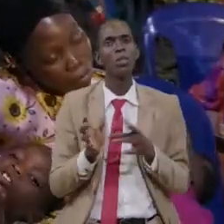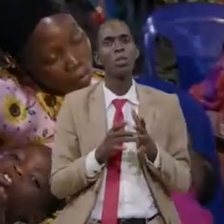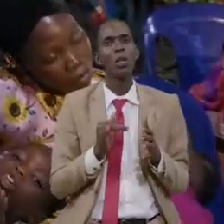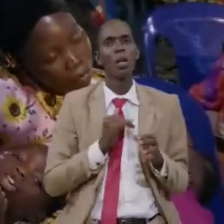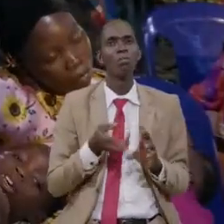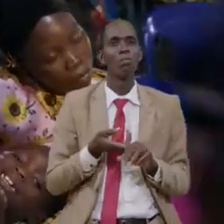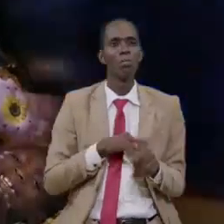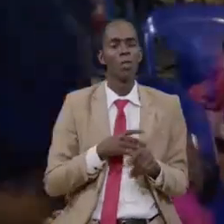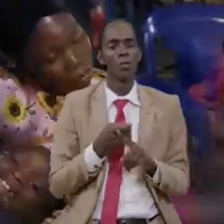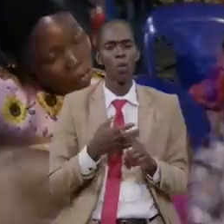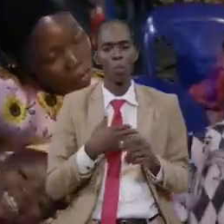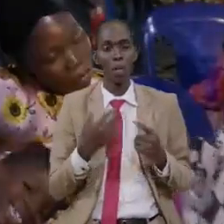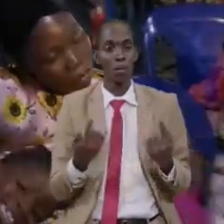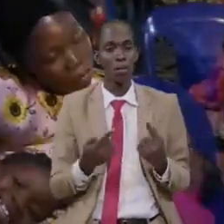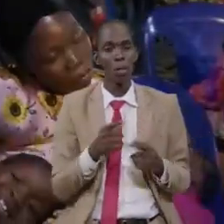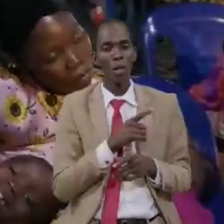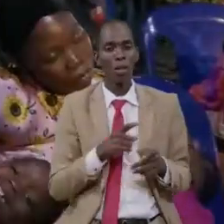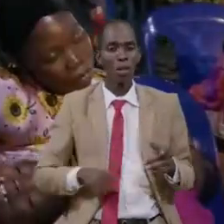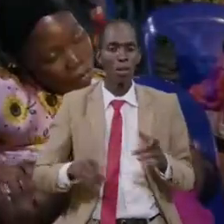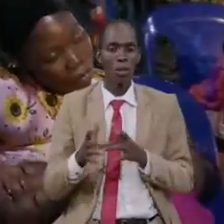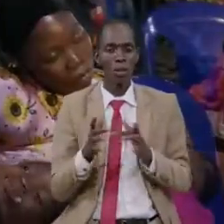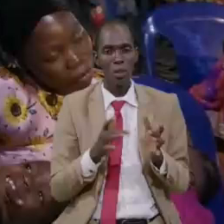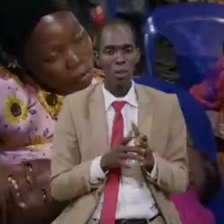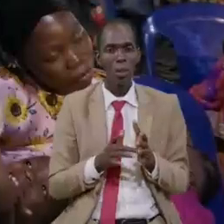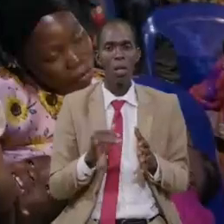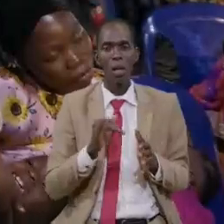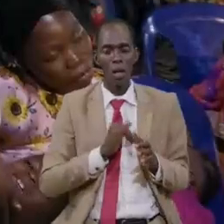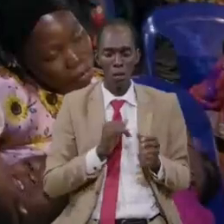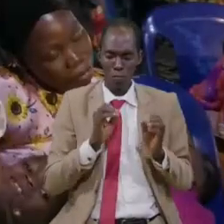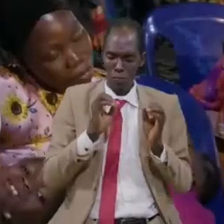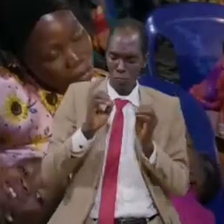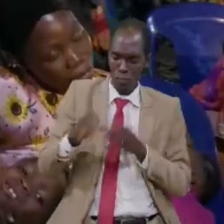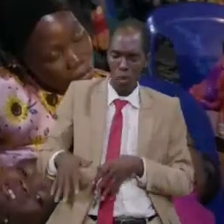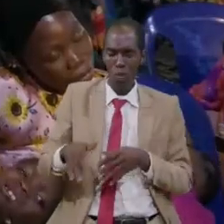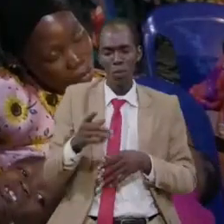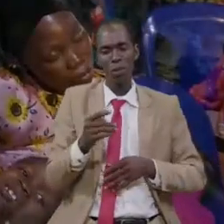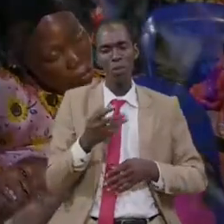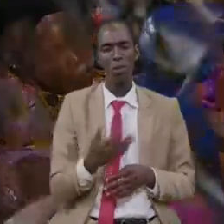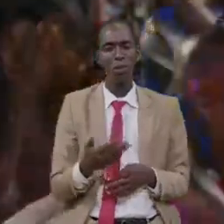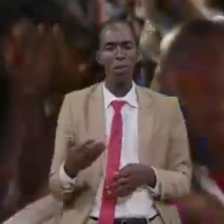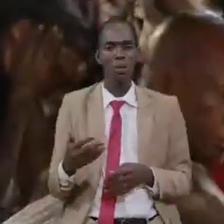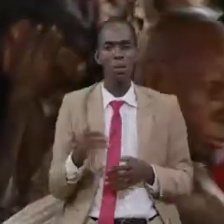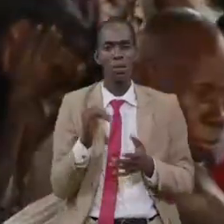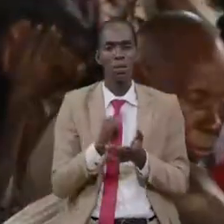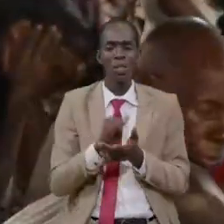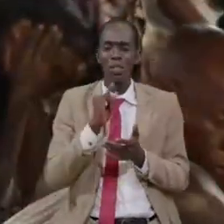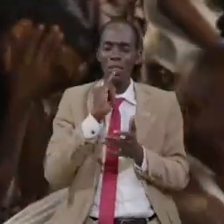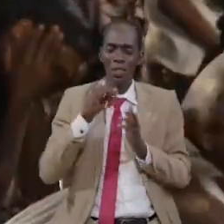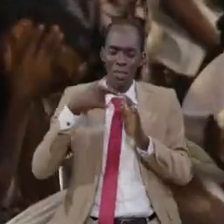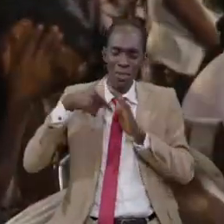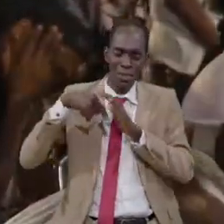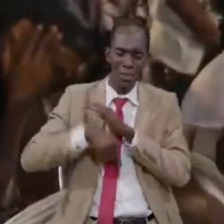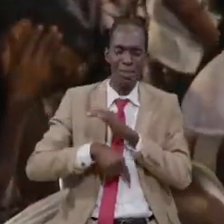Lord Jesus, I drop the substance that is killing me, destroying my